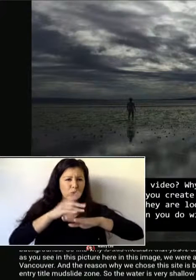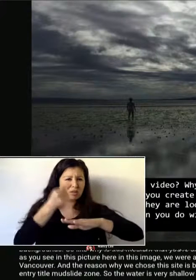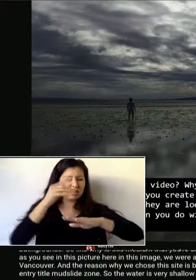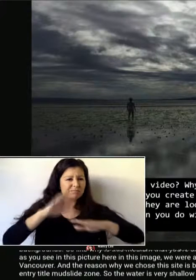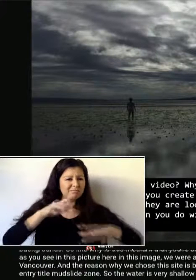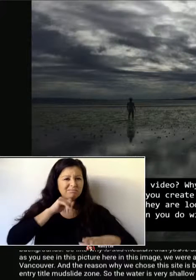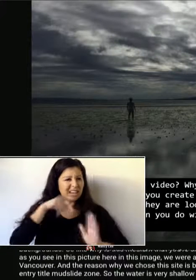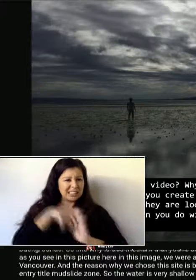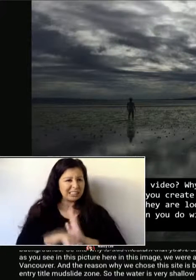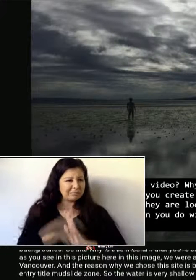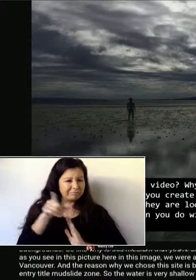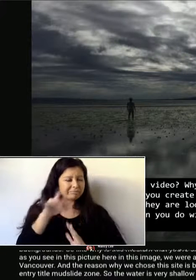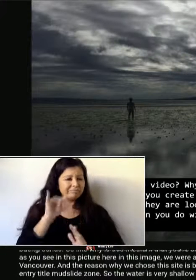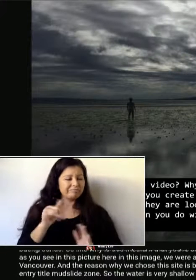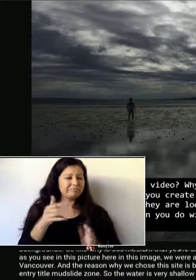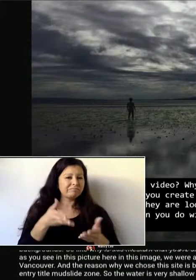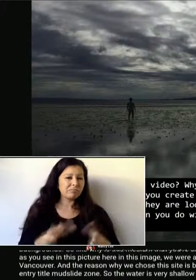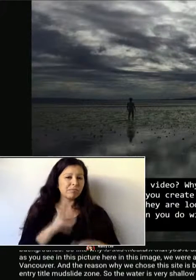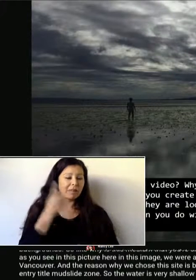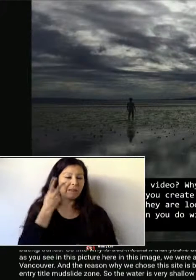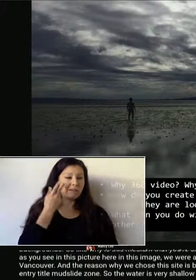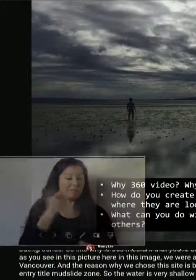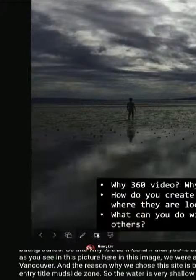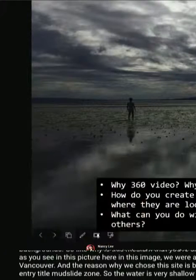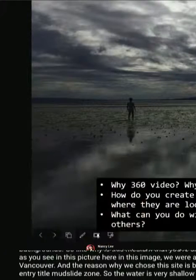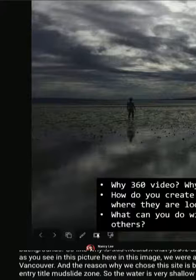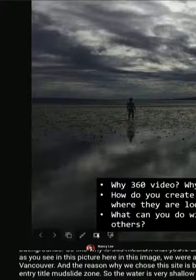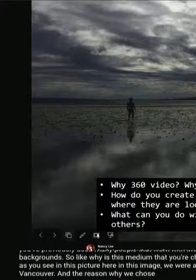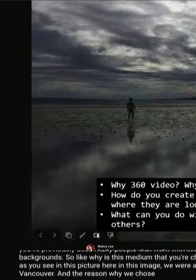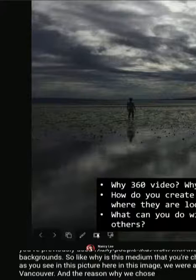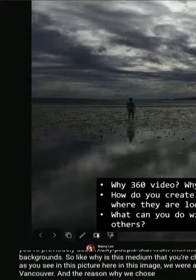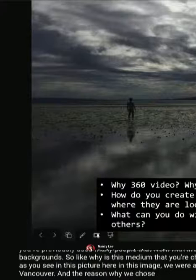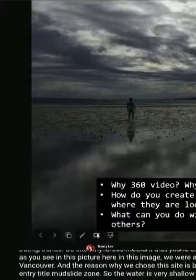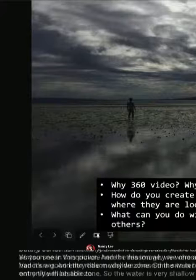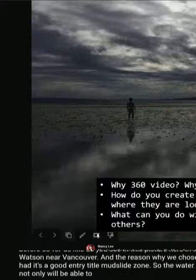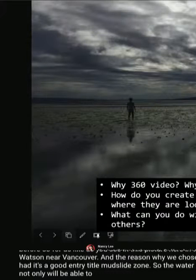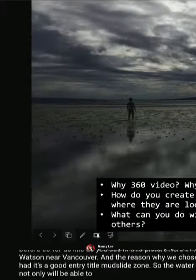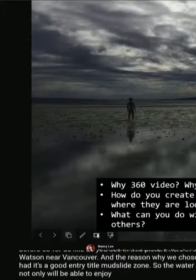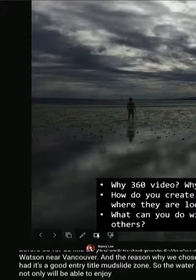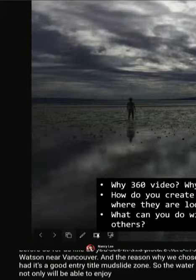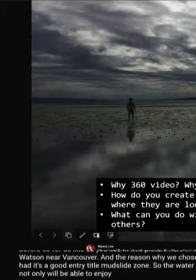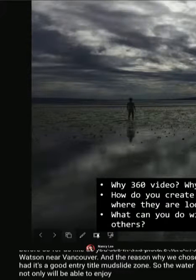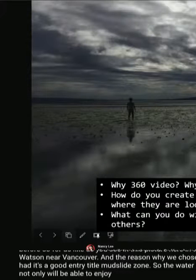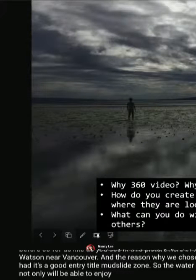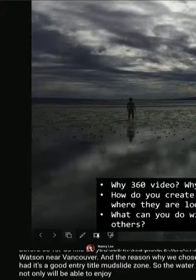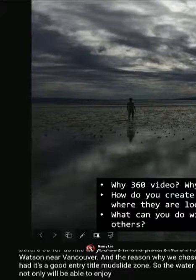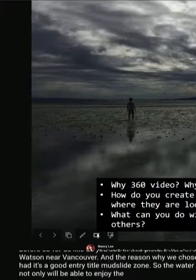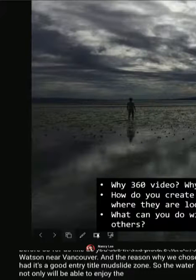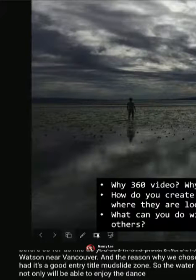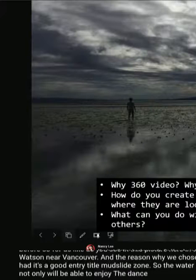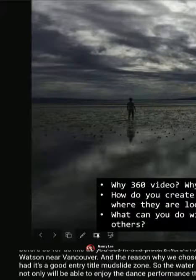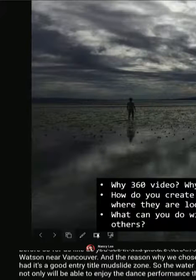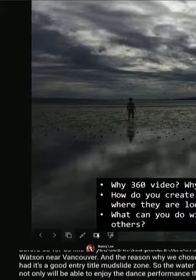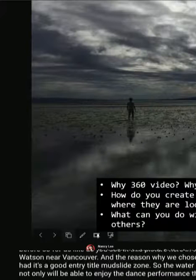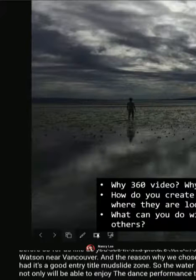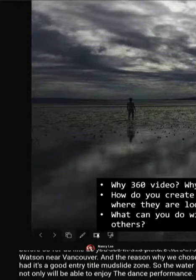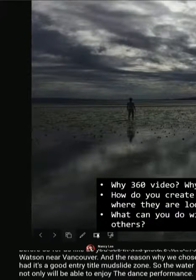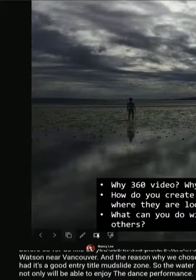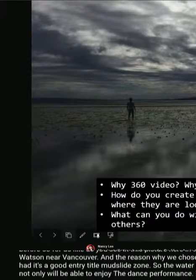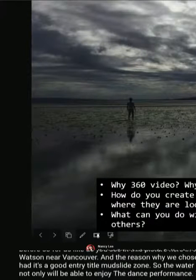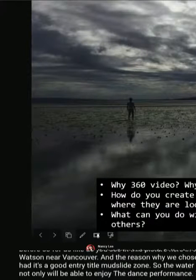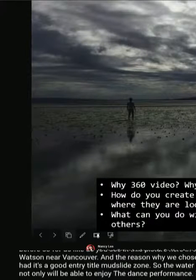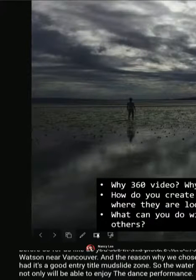way, the viewer not only will be able to enjoy the dance performance, they can actually enjoy